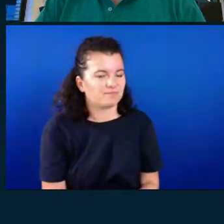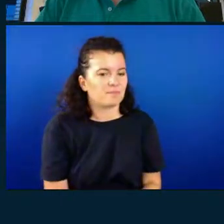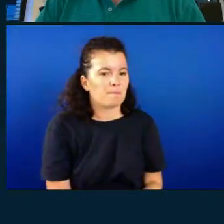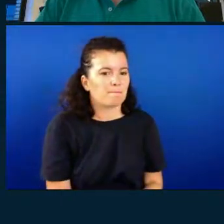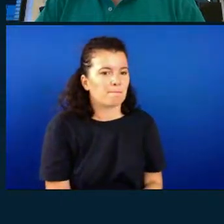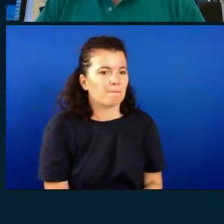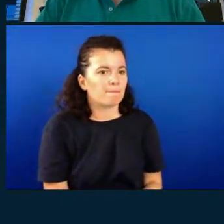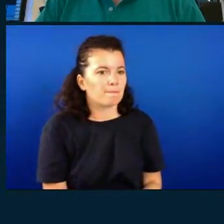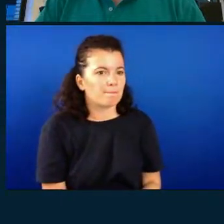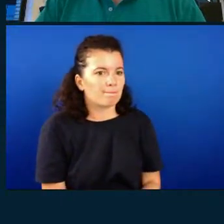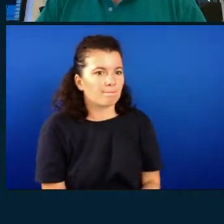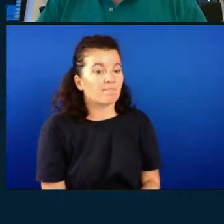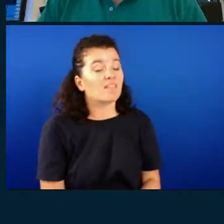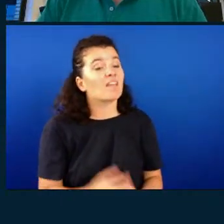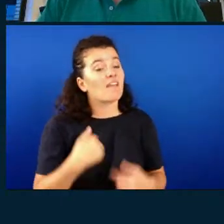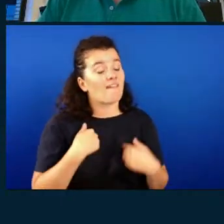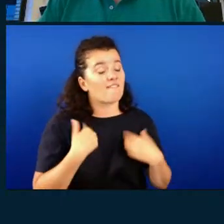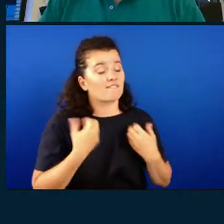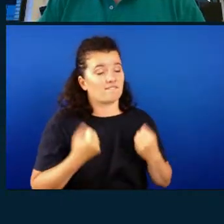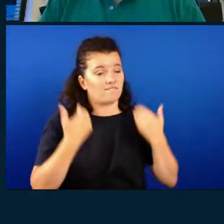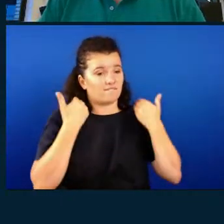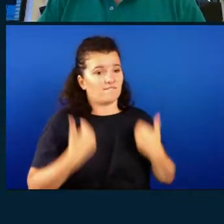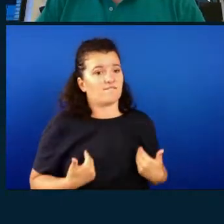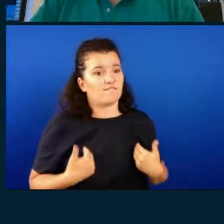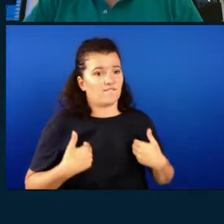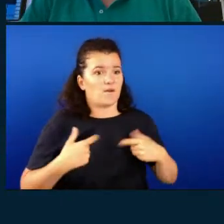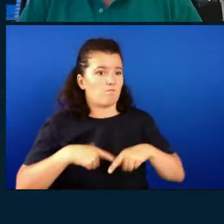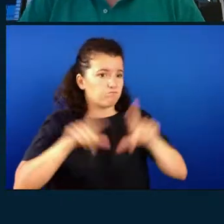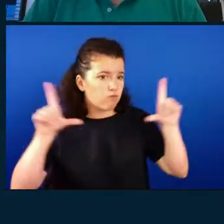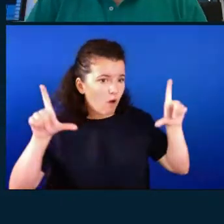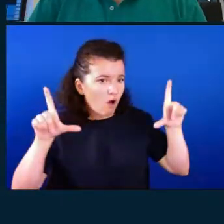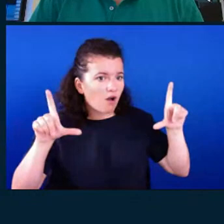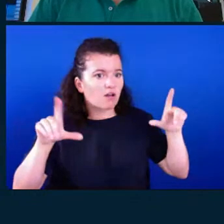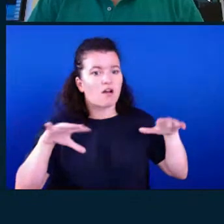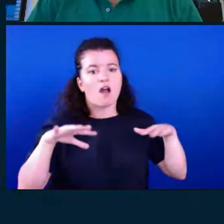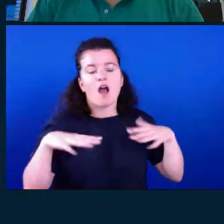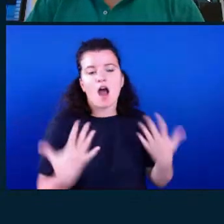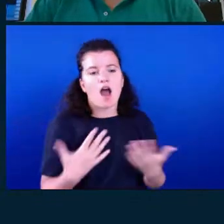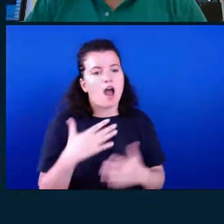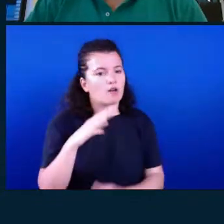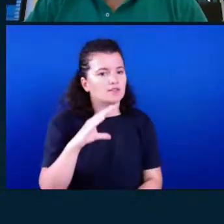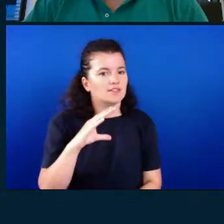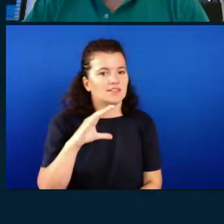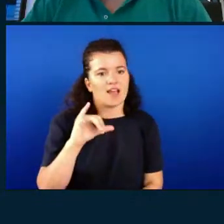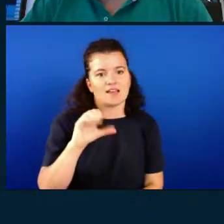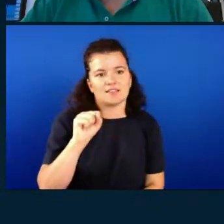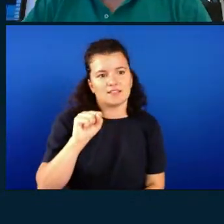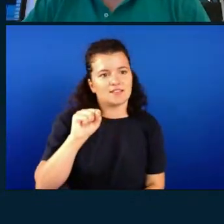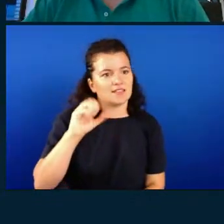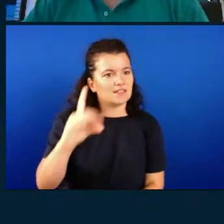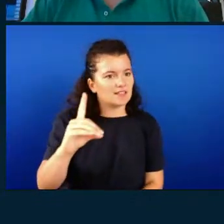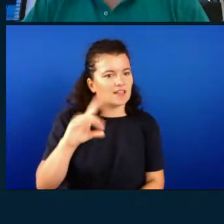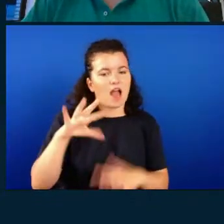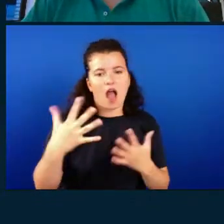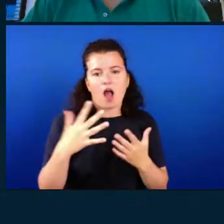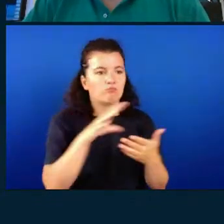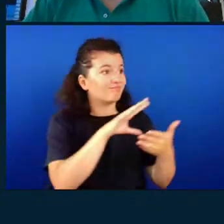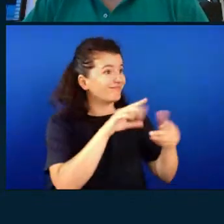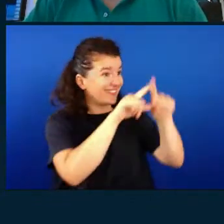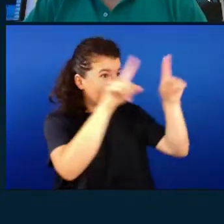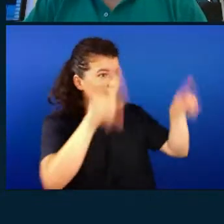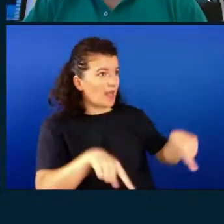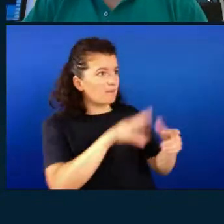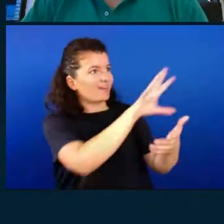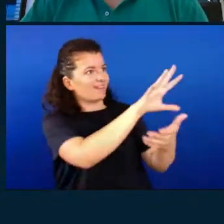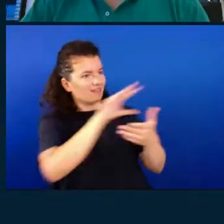also created a blog post on how do we work and how do we make a CI/CD for your extension using a template and a YAML. You can see the YAML